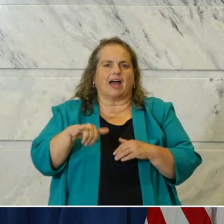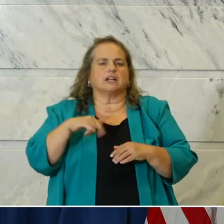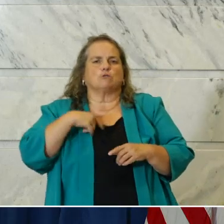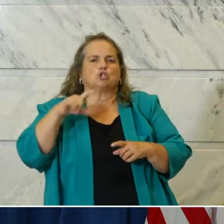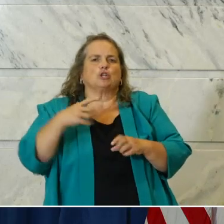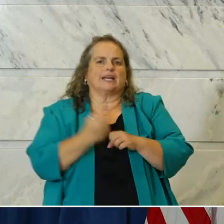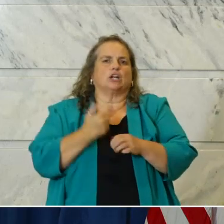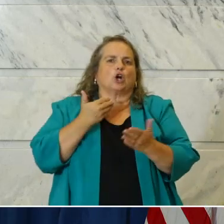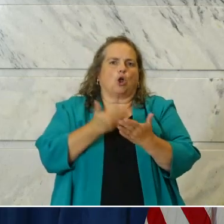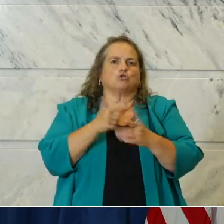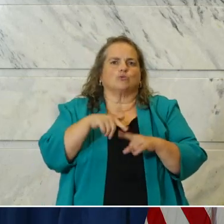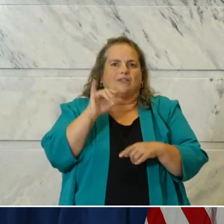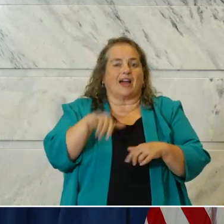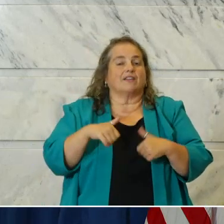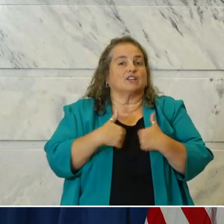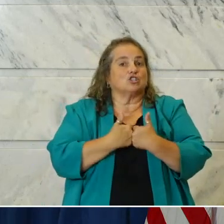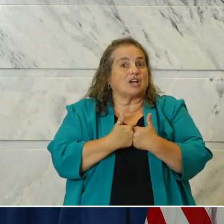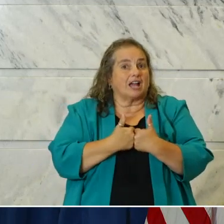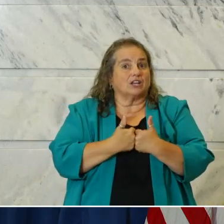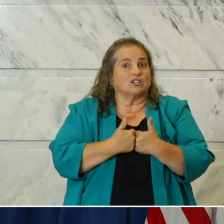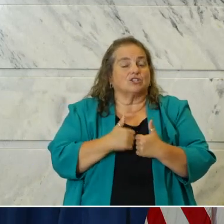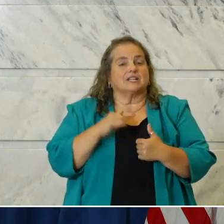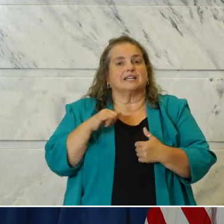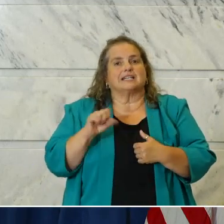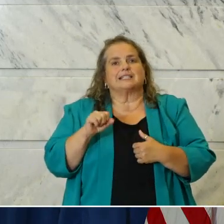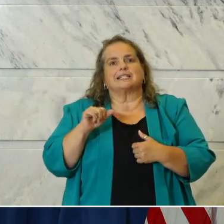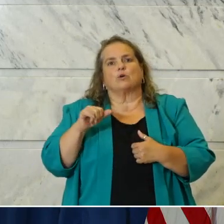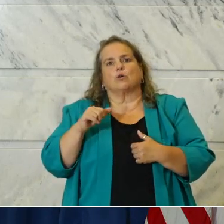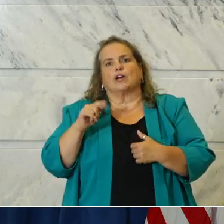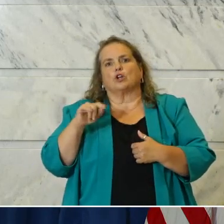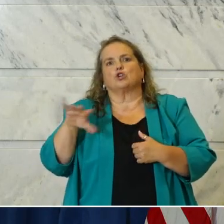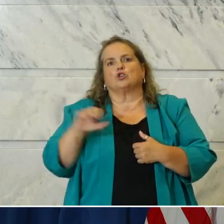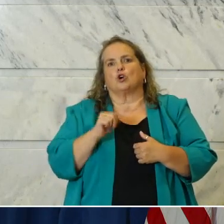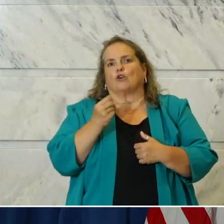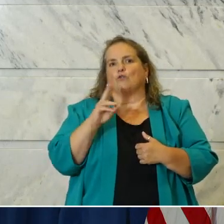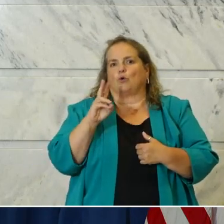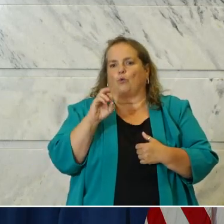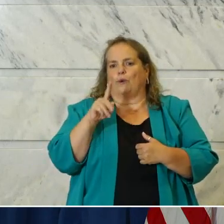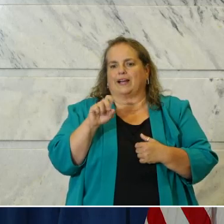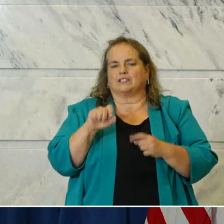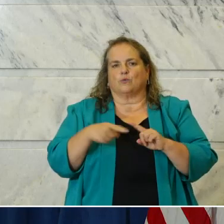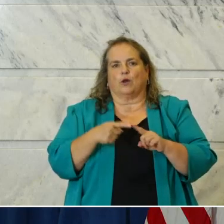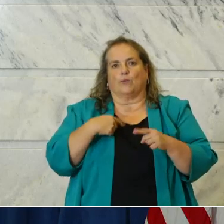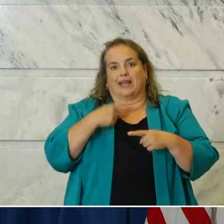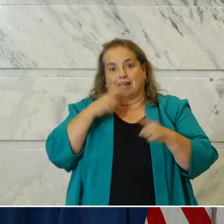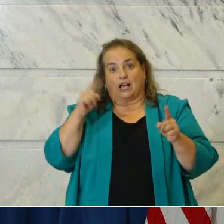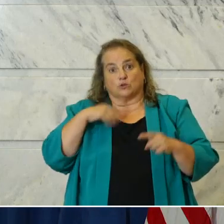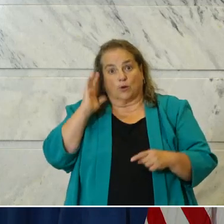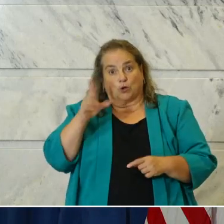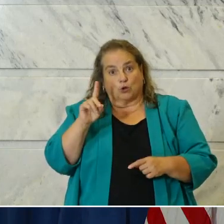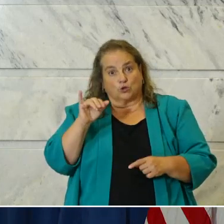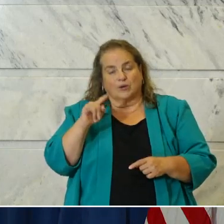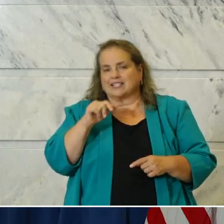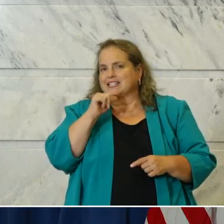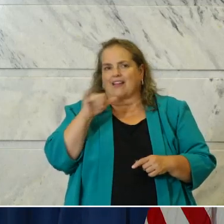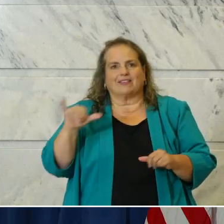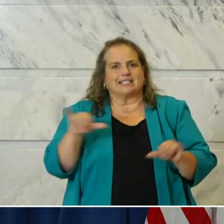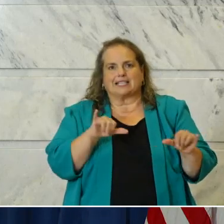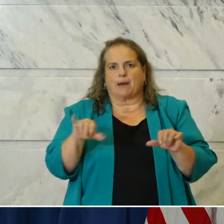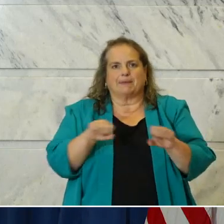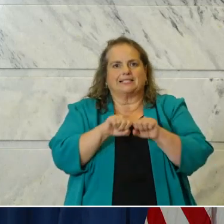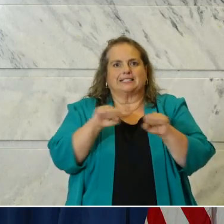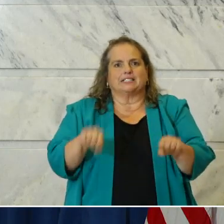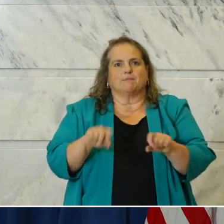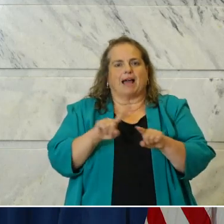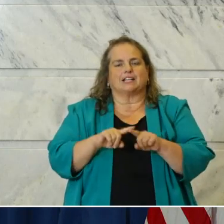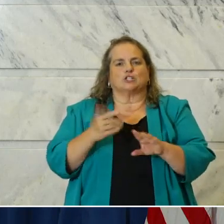it. The challenge, the reason that it took a couple weeks at least from when we announced that we were going to do it, is it's not the same system as that